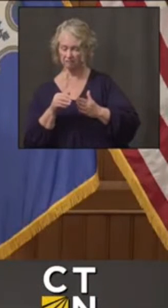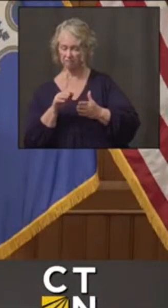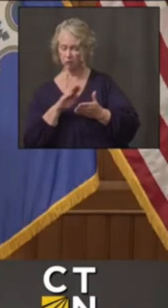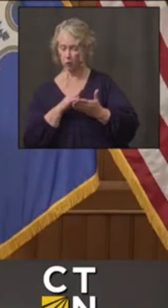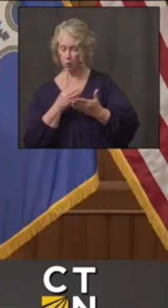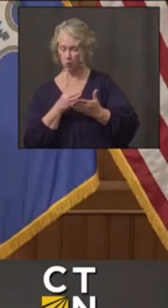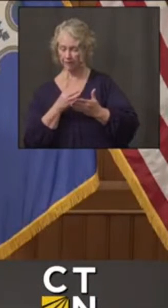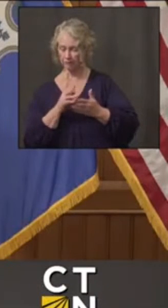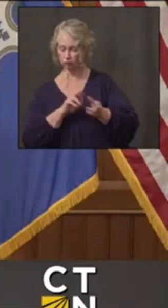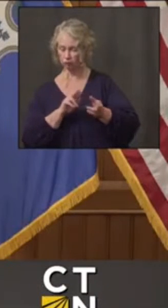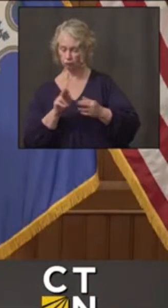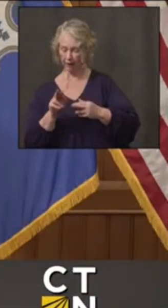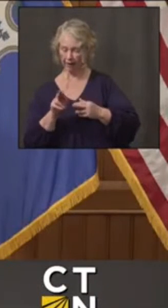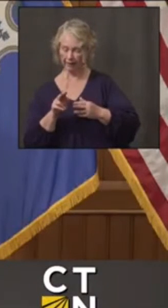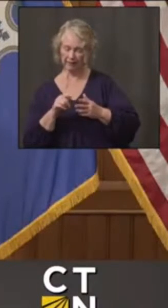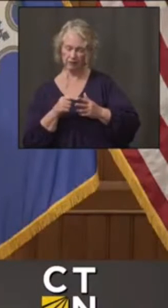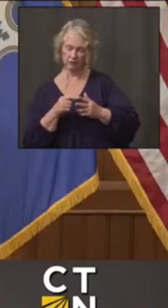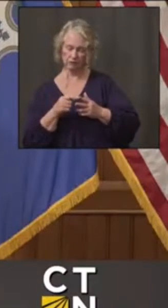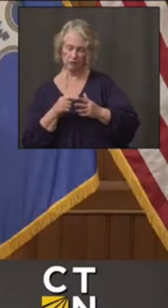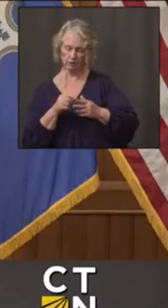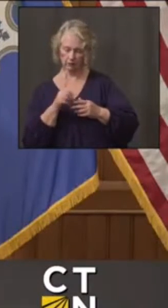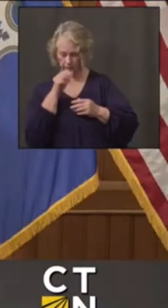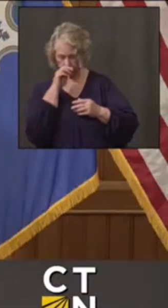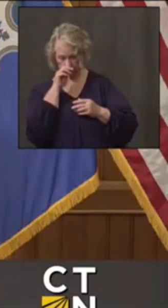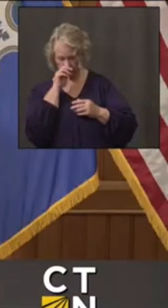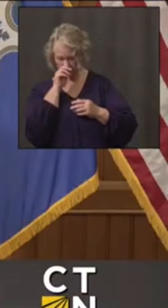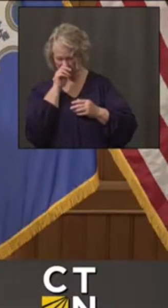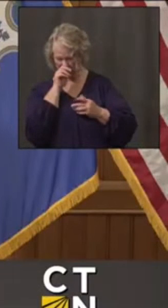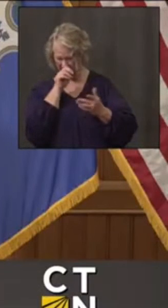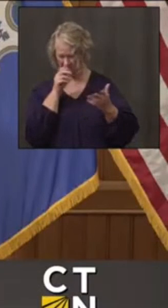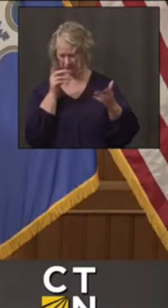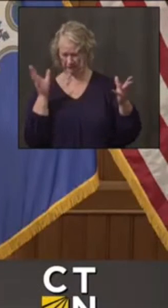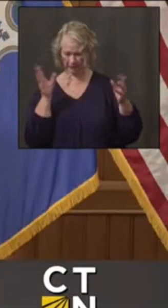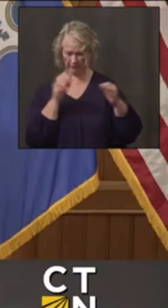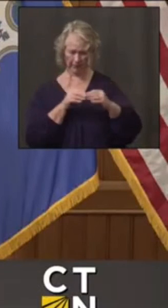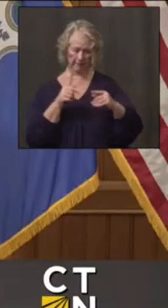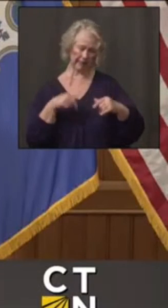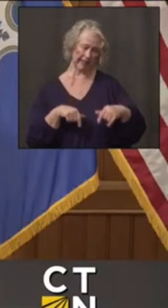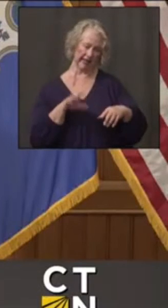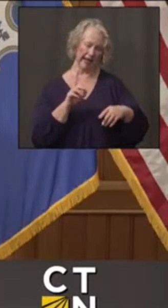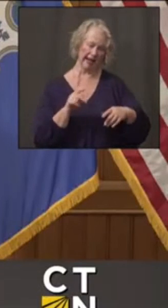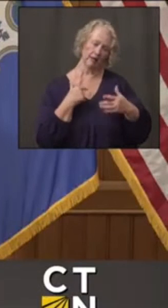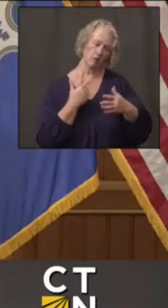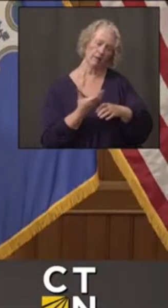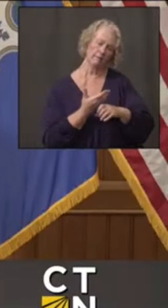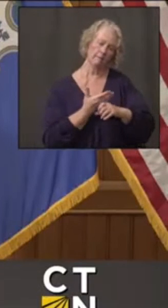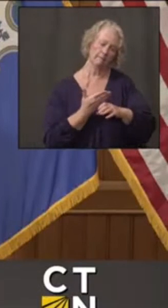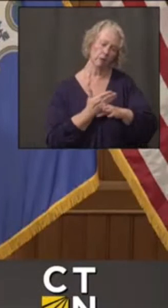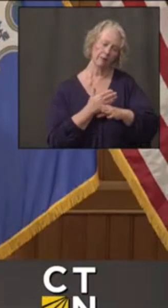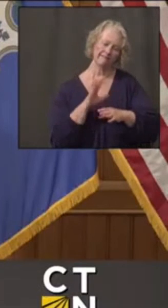about 50,000 to 100,000 doses that Connecticut can expect?